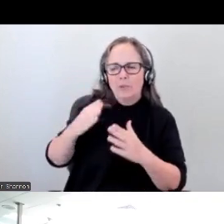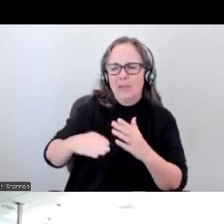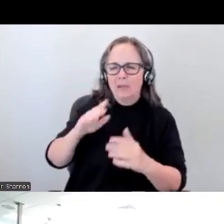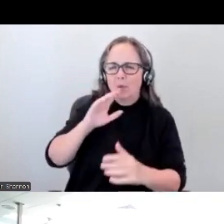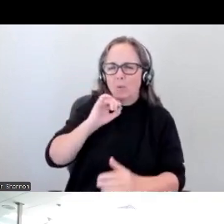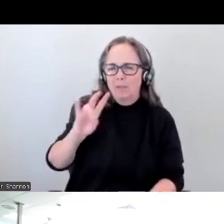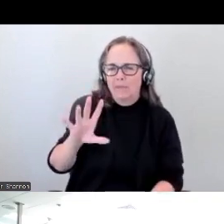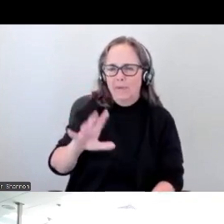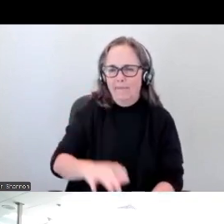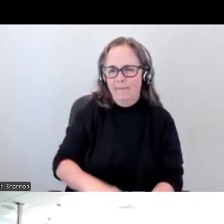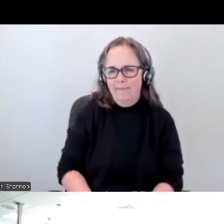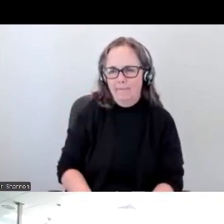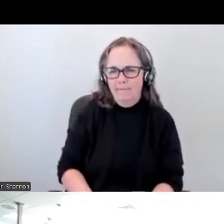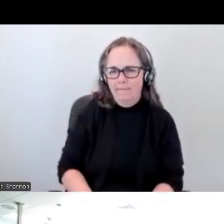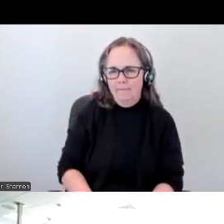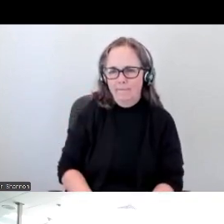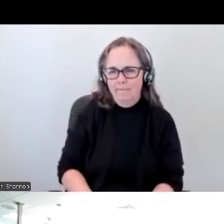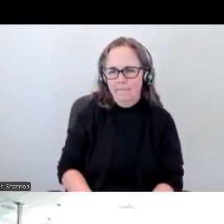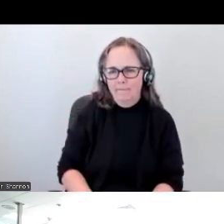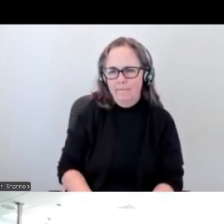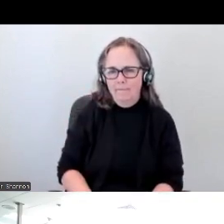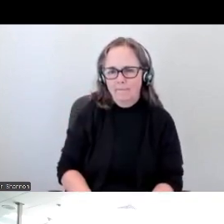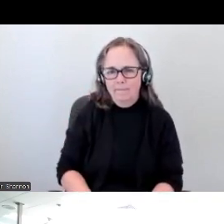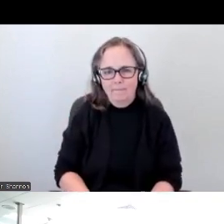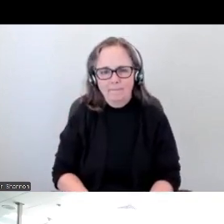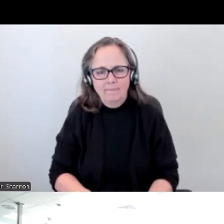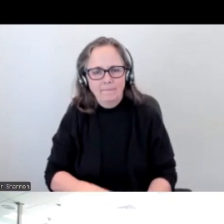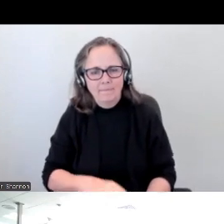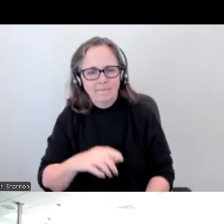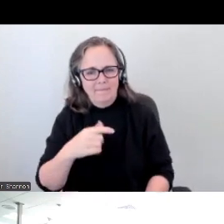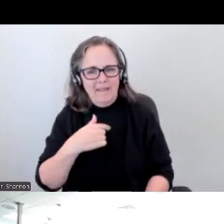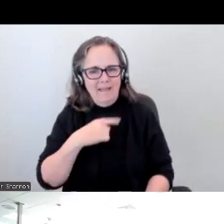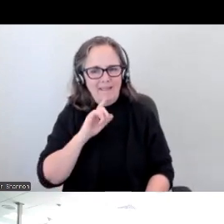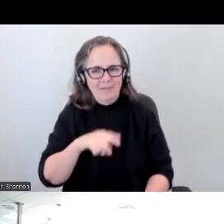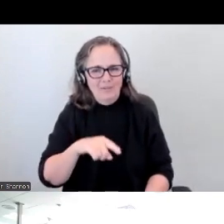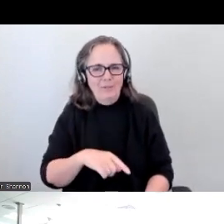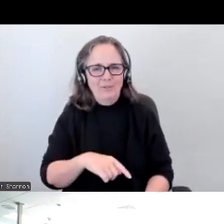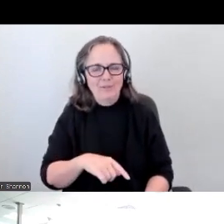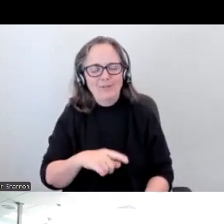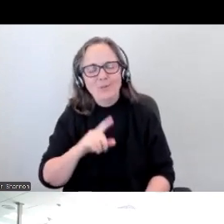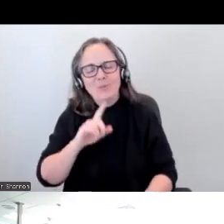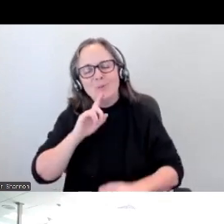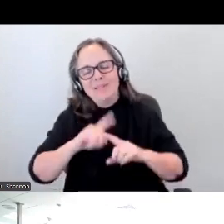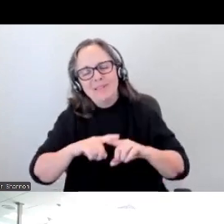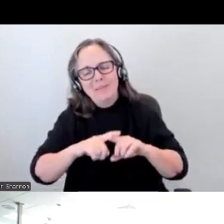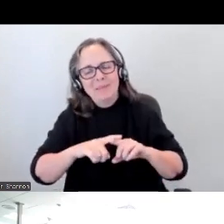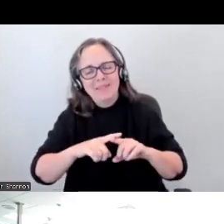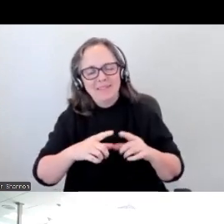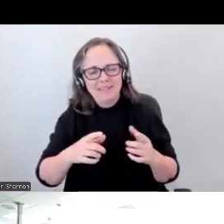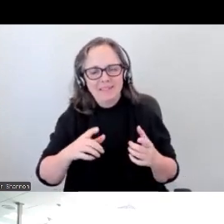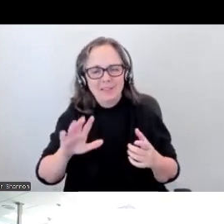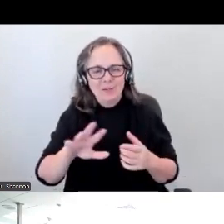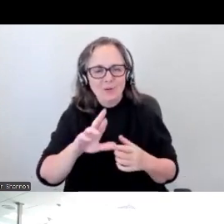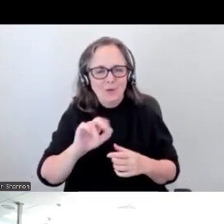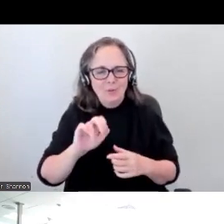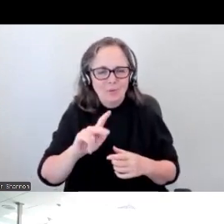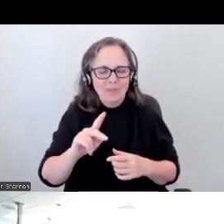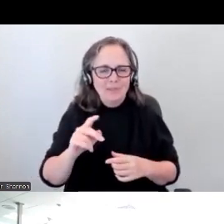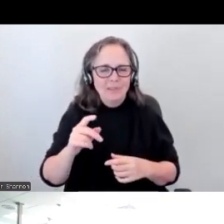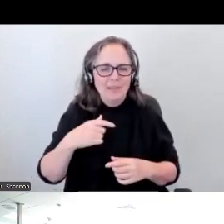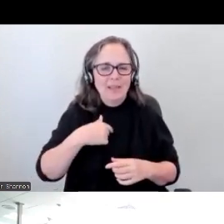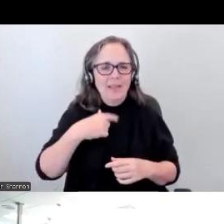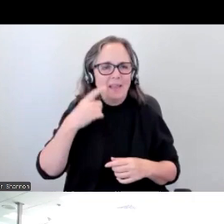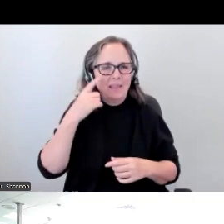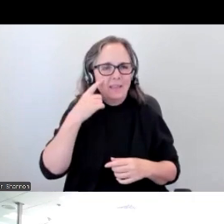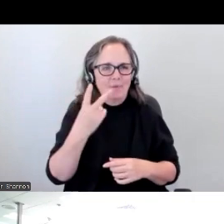75? Um, I, c- I can take it. So it, Sure, it go for it. depends on your risk, right? So like I think of